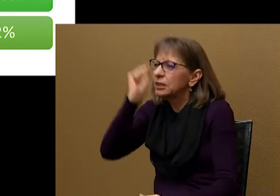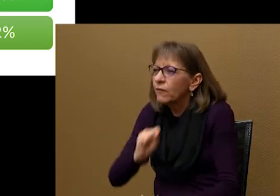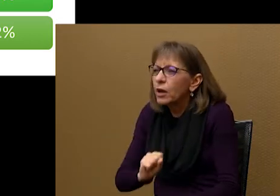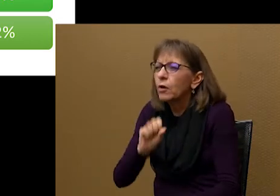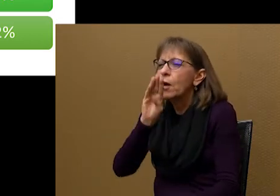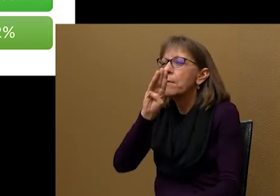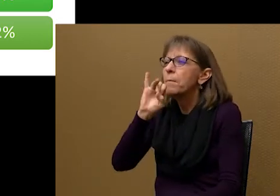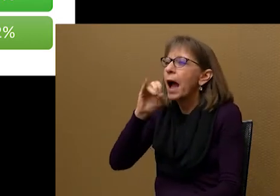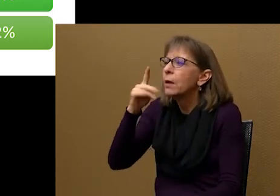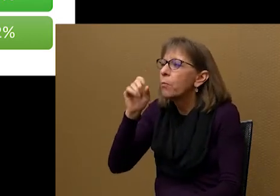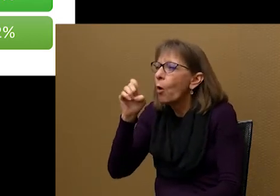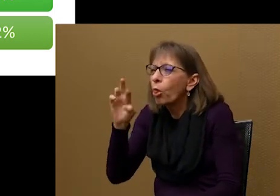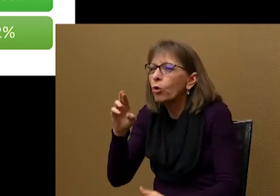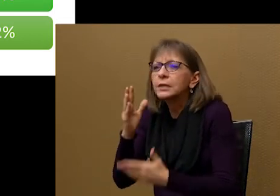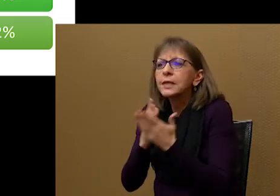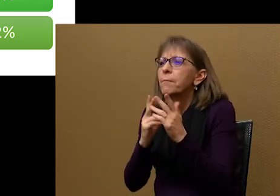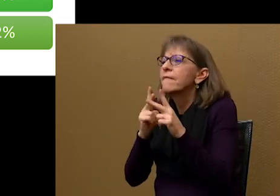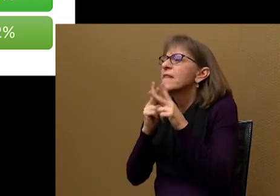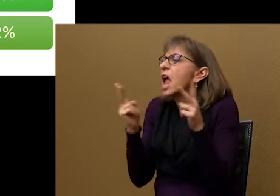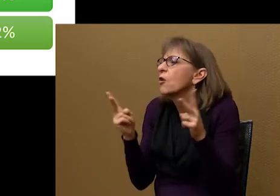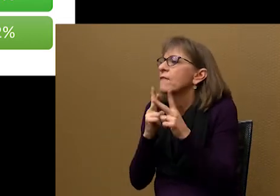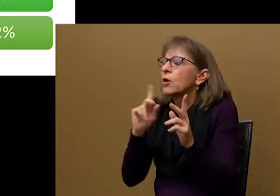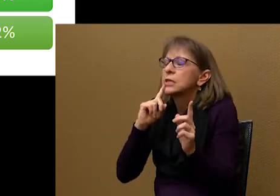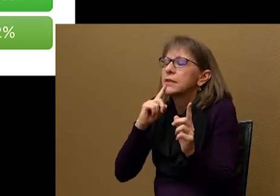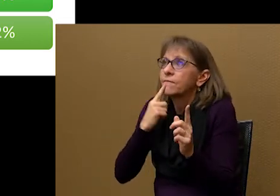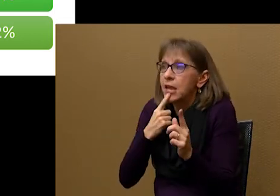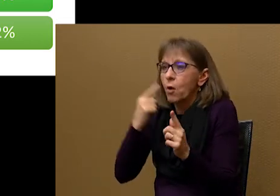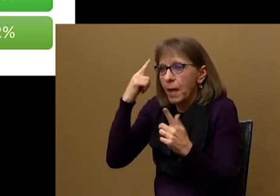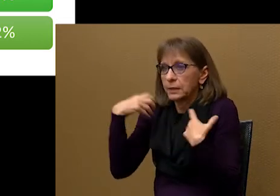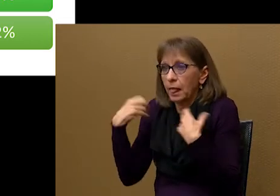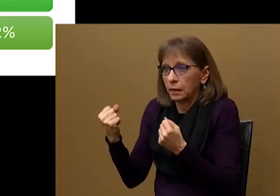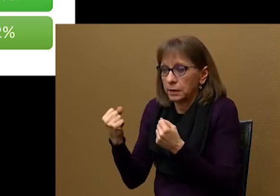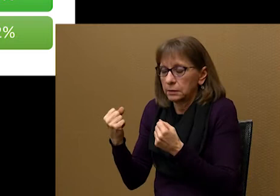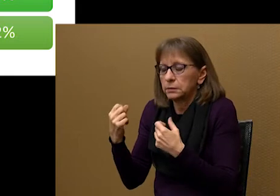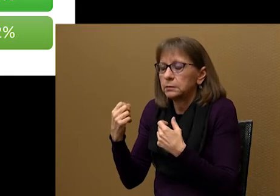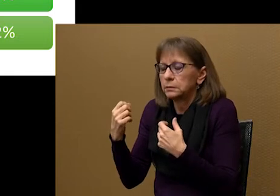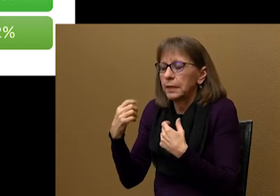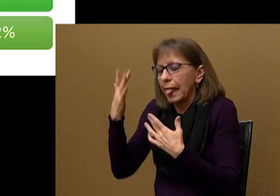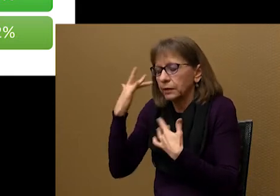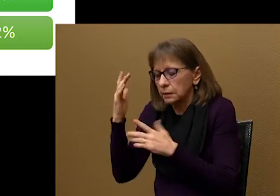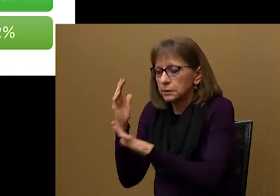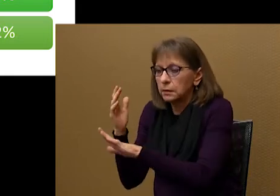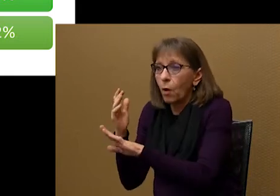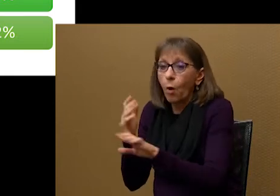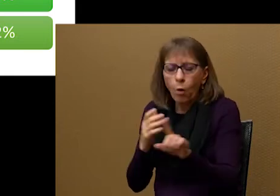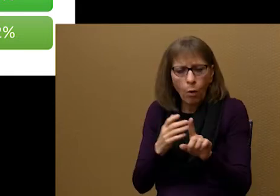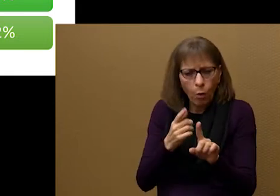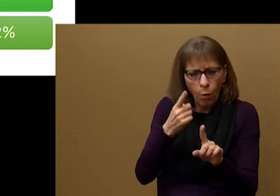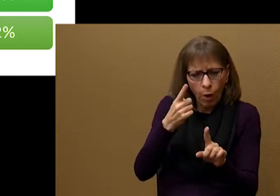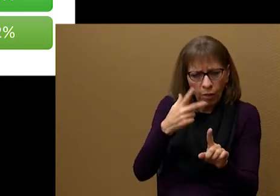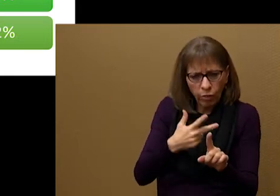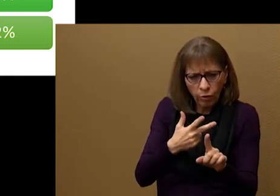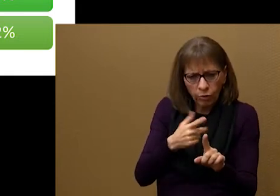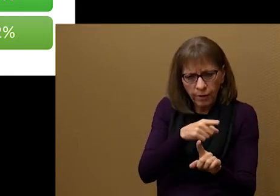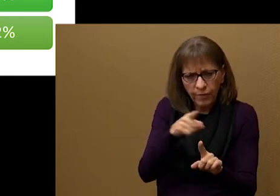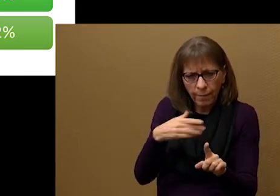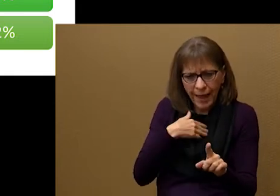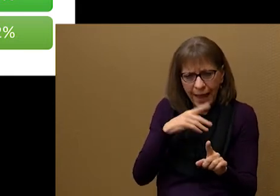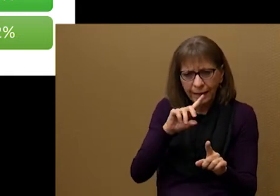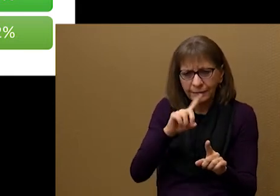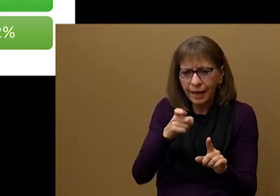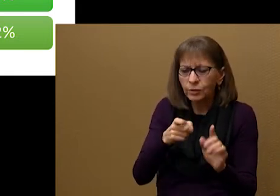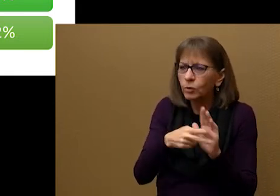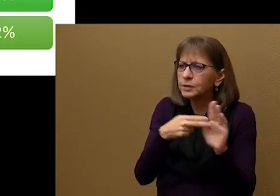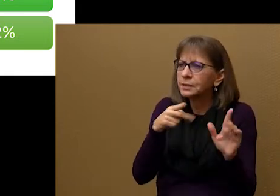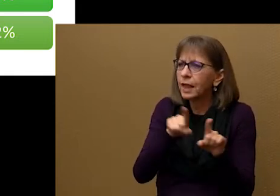schizophrenia, bipolar disorder, some kind of very, very severe mental illness. Only a third of our patients